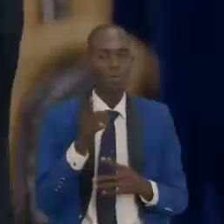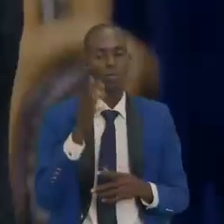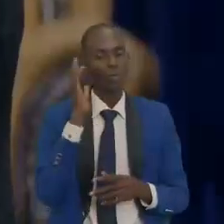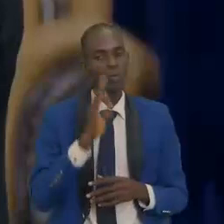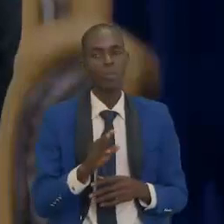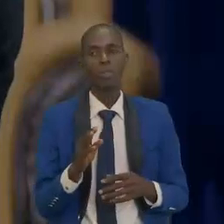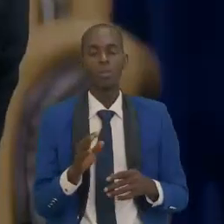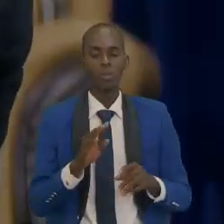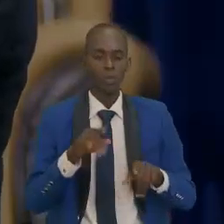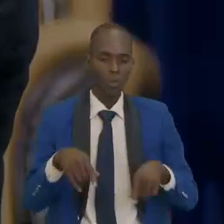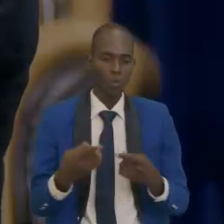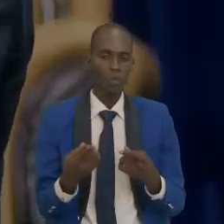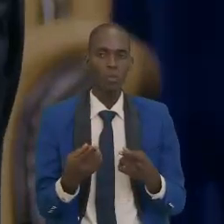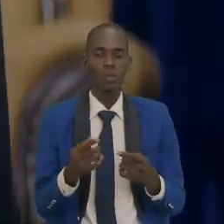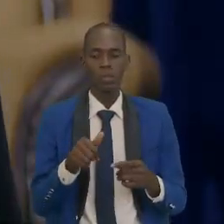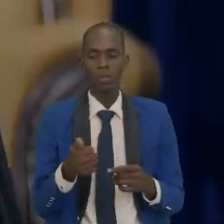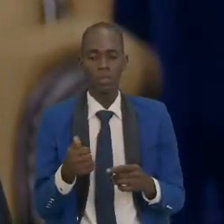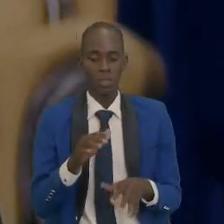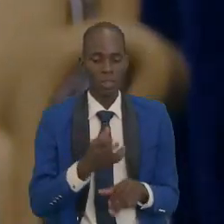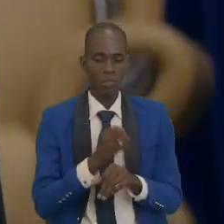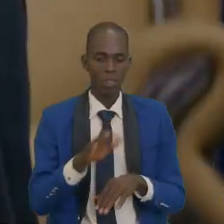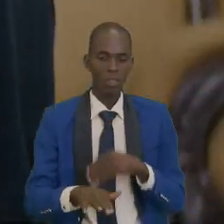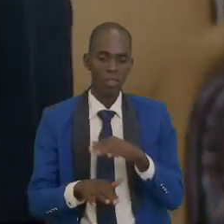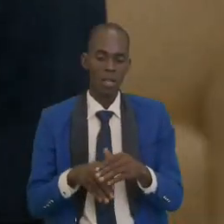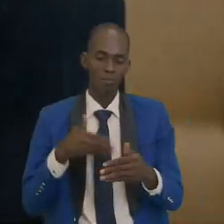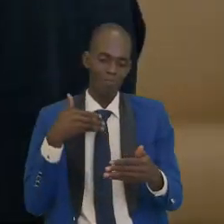nearer to the promised land